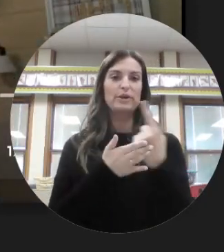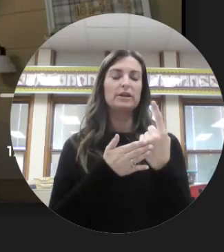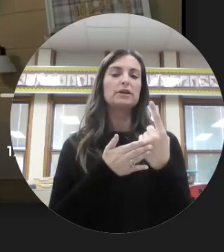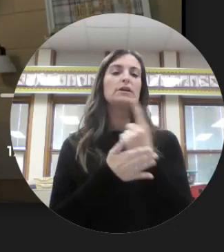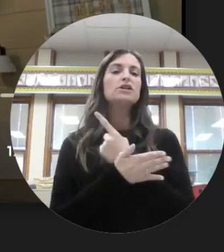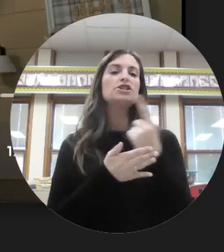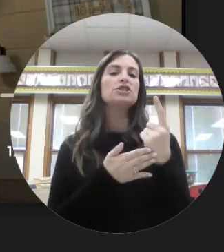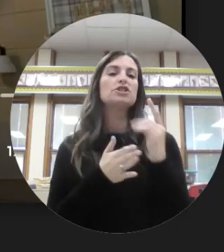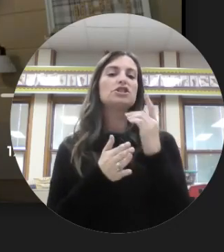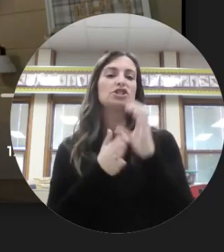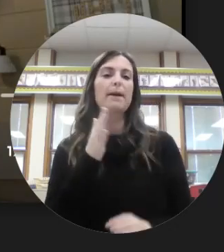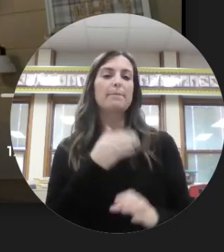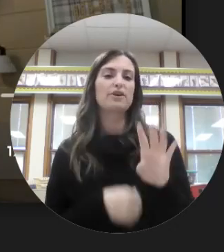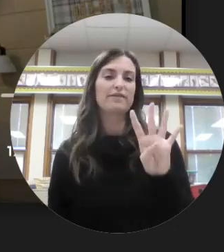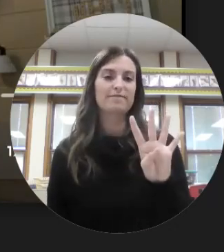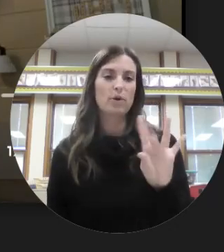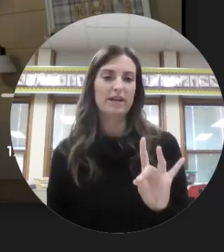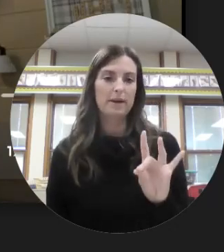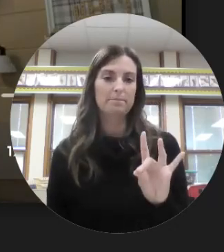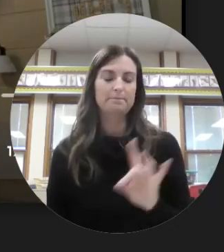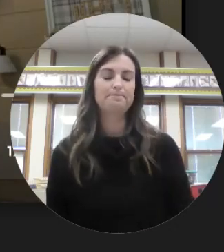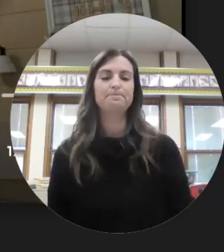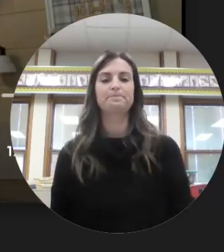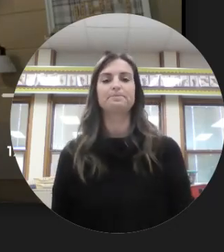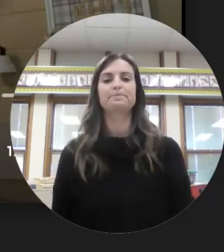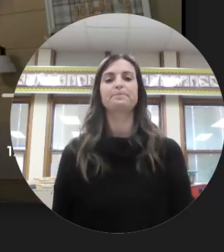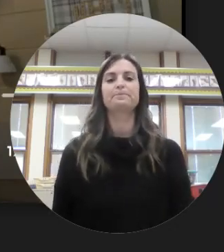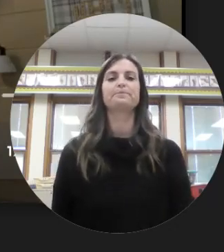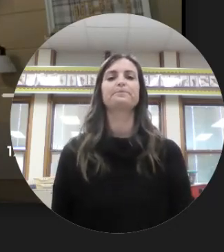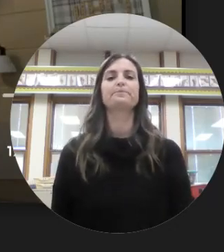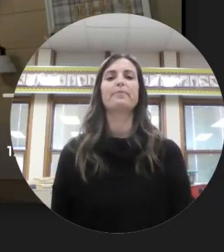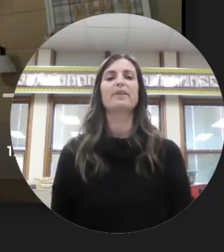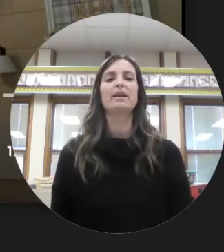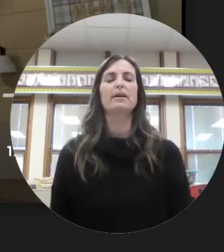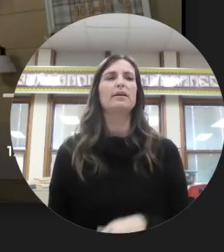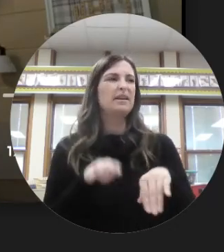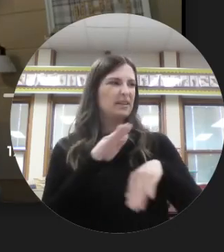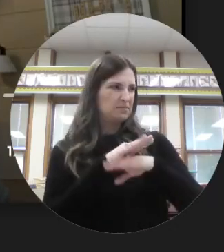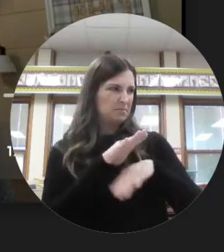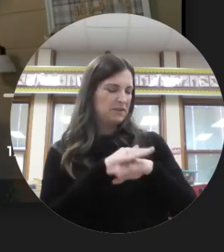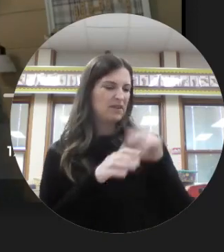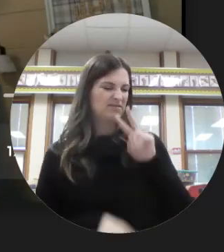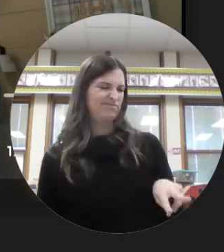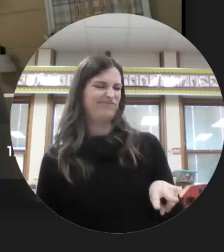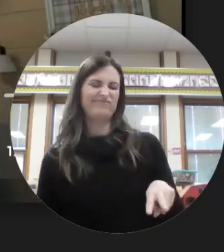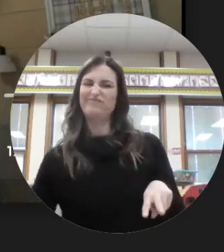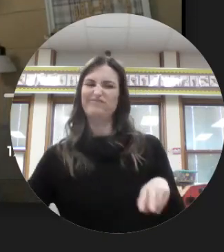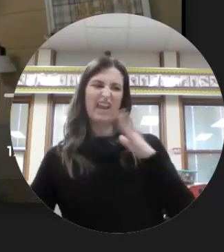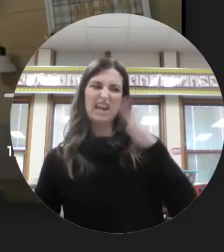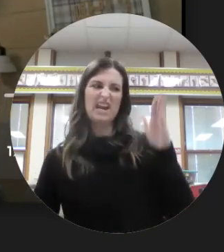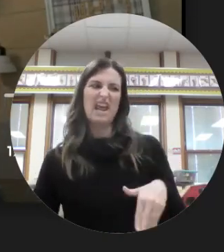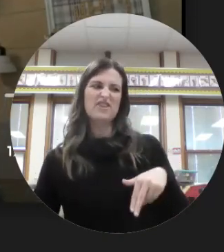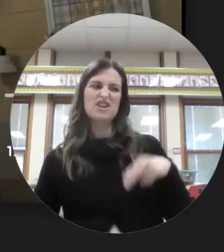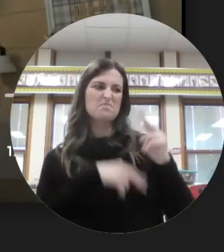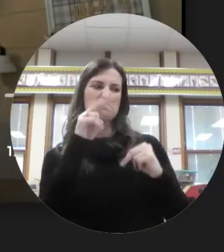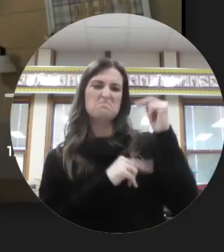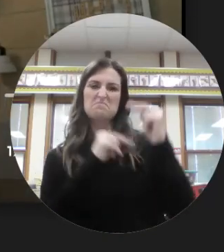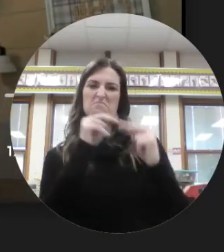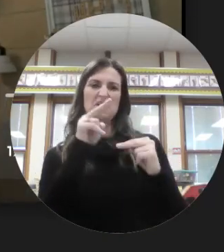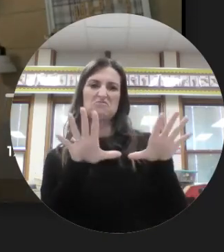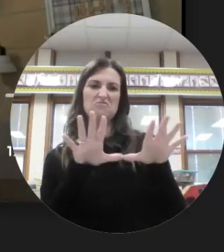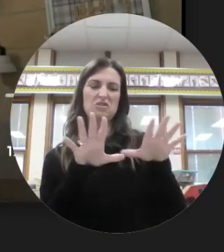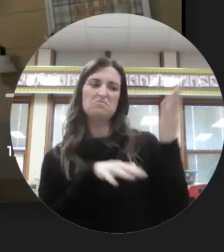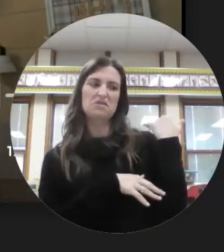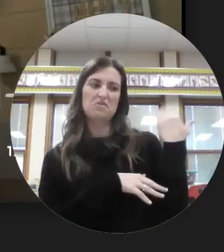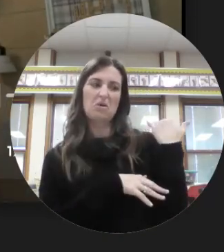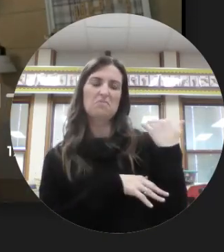48, The New Foot. Mr. Beaver squinted at Roz's stump. "I've never built a foot before." He stroked his whiskers and